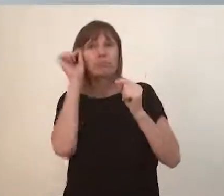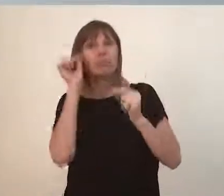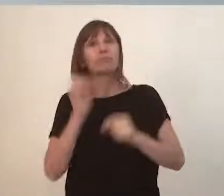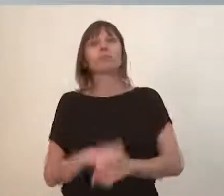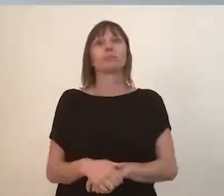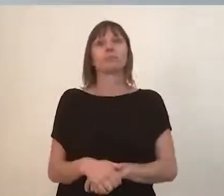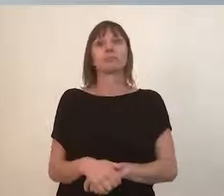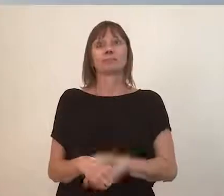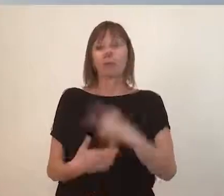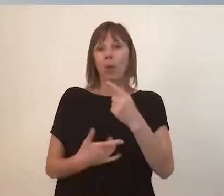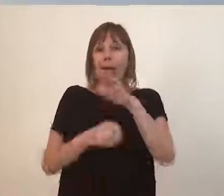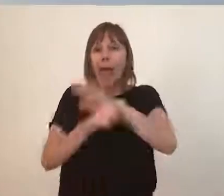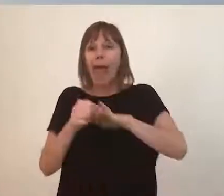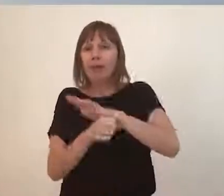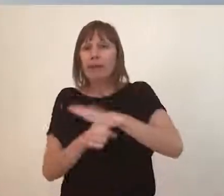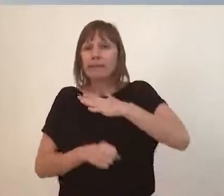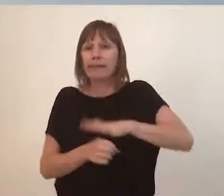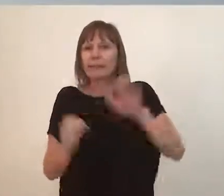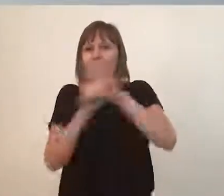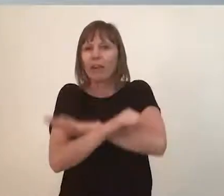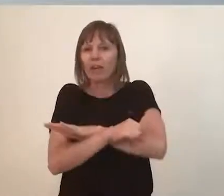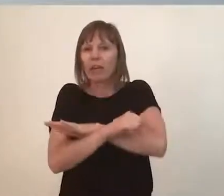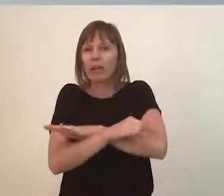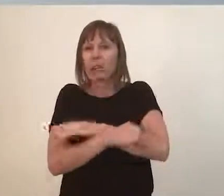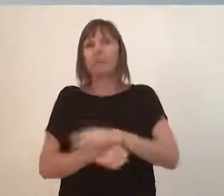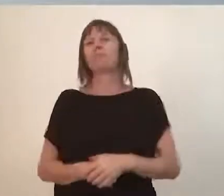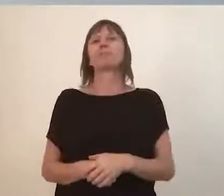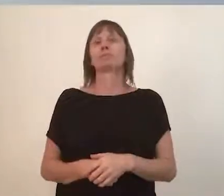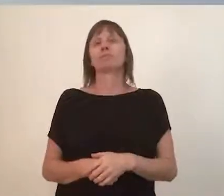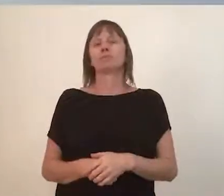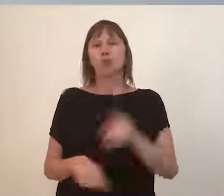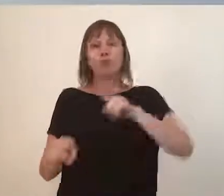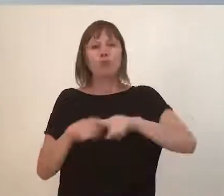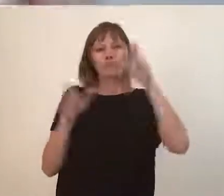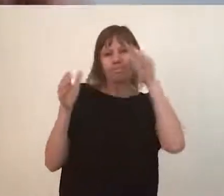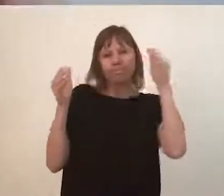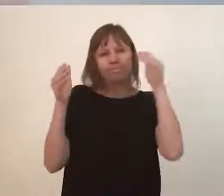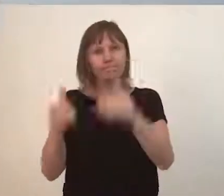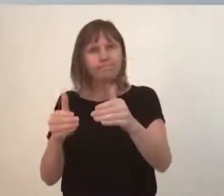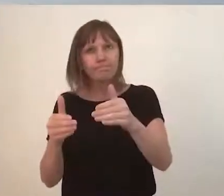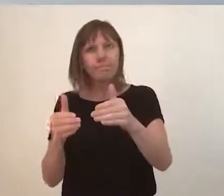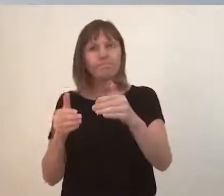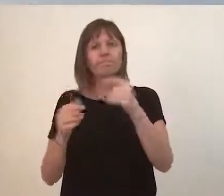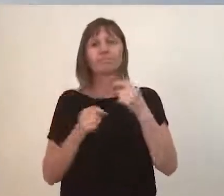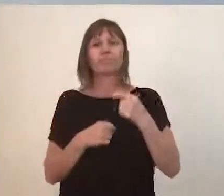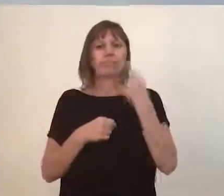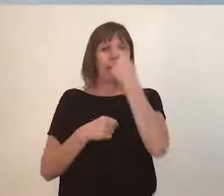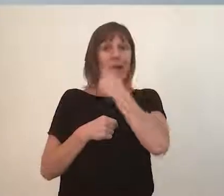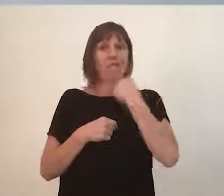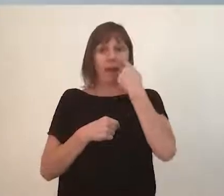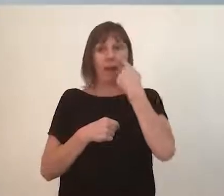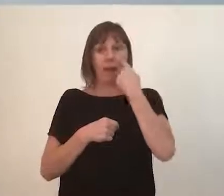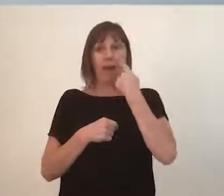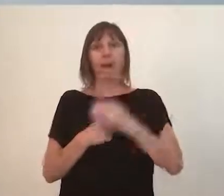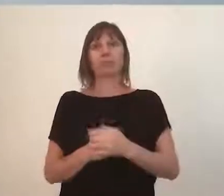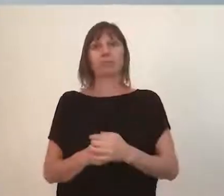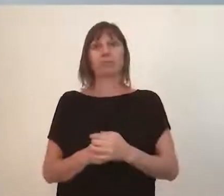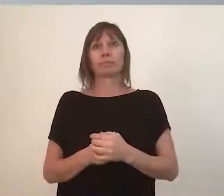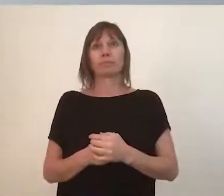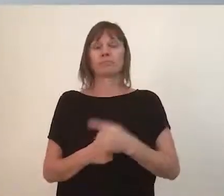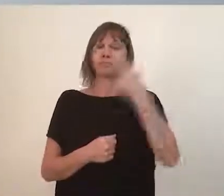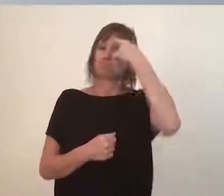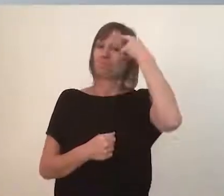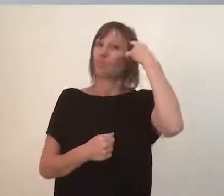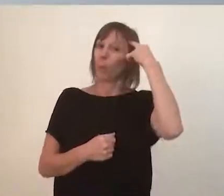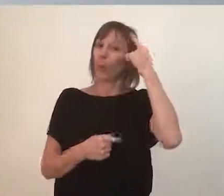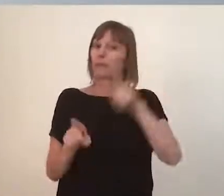take the stick and I just concentrate the product on those areas. So definitely I feel like I always try and focus it around this